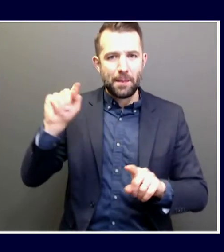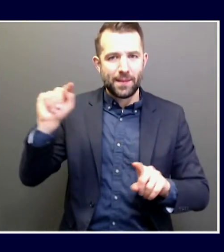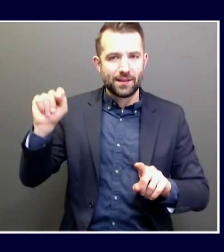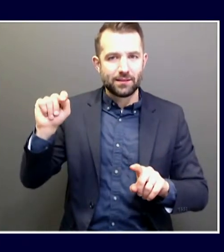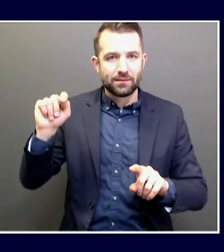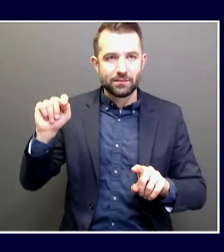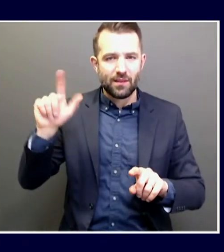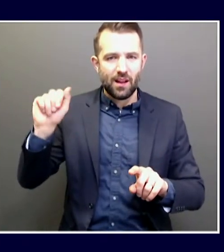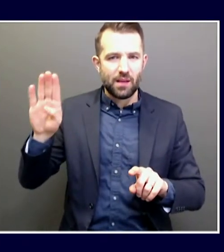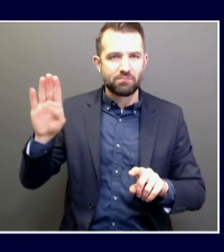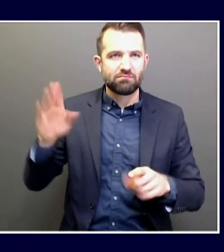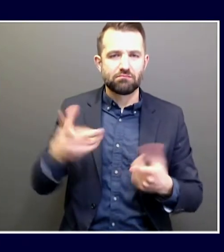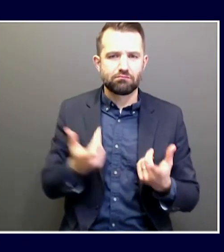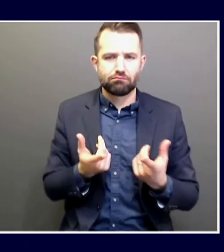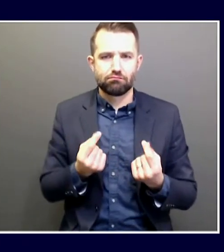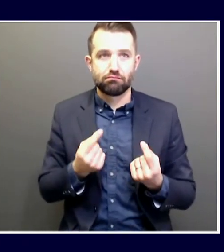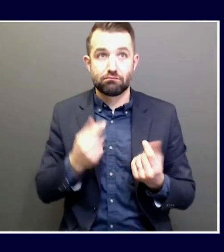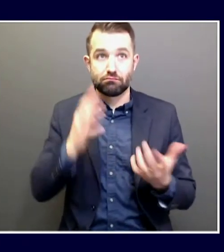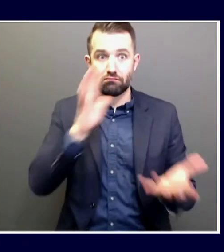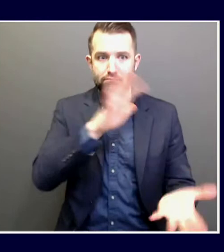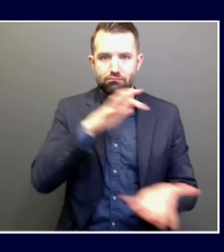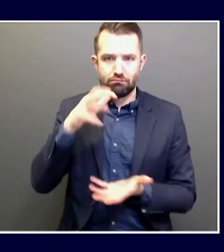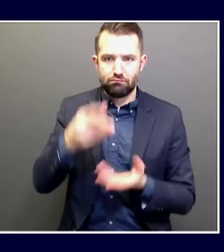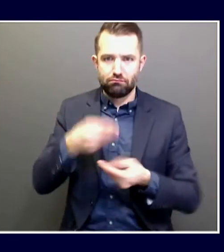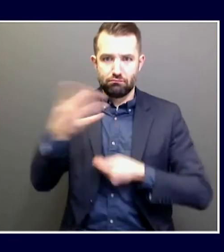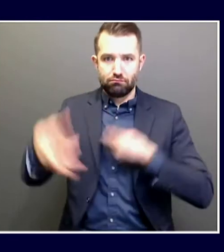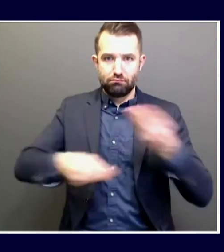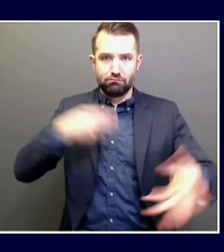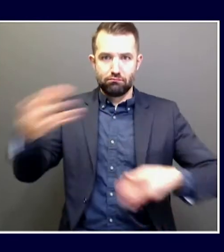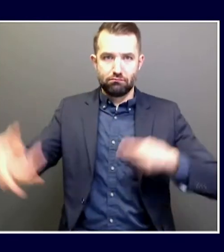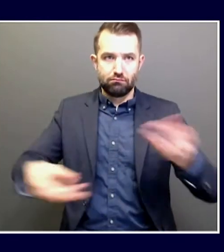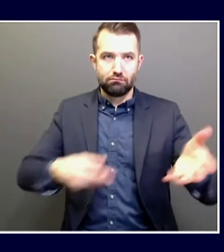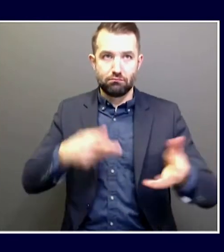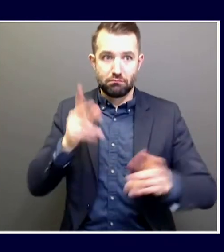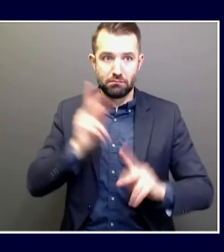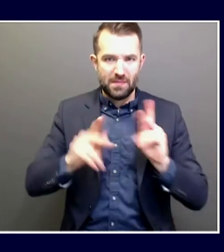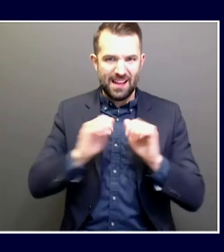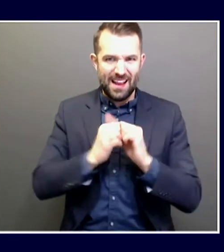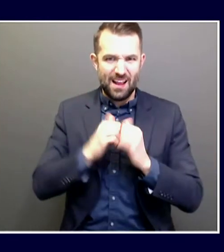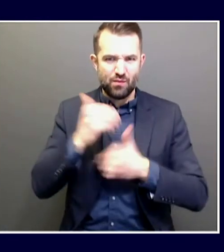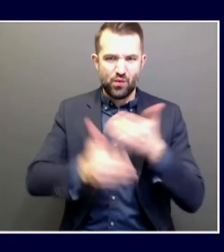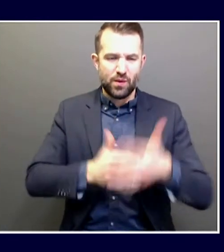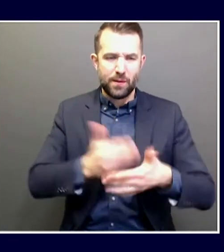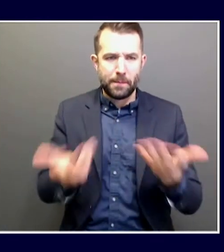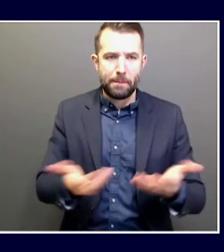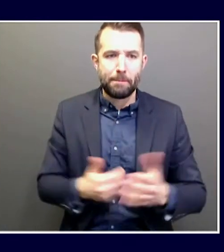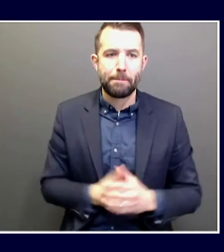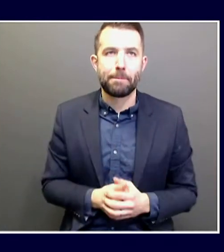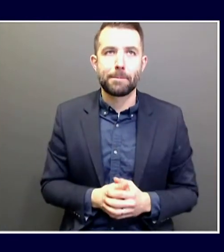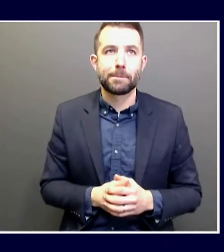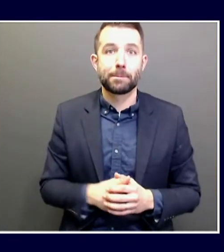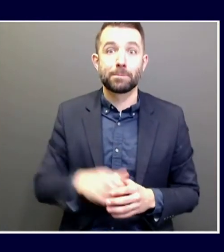Mm-hmm. I think we are working aggressively on exactly that, trying to get those